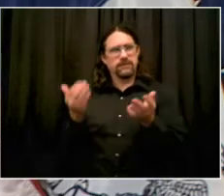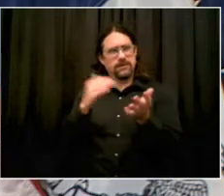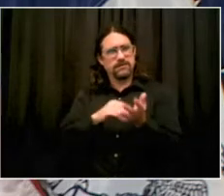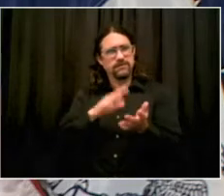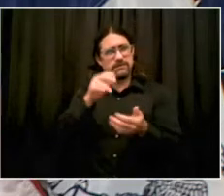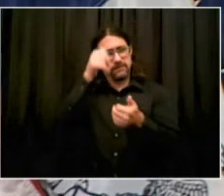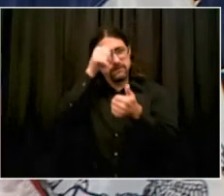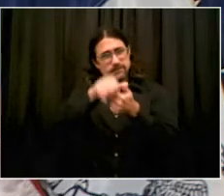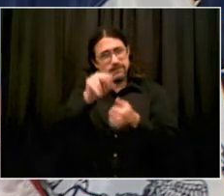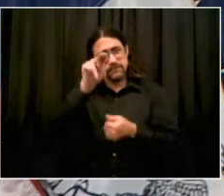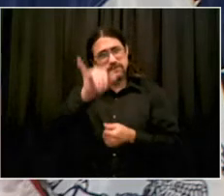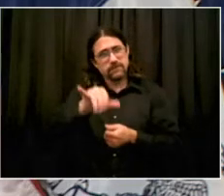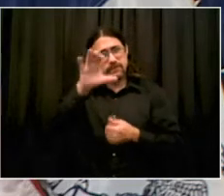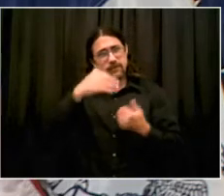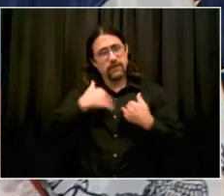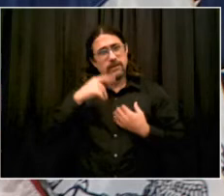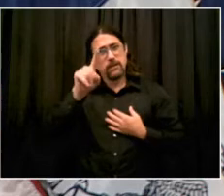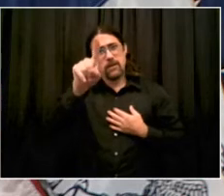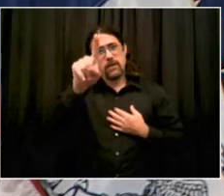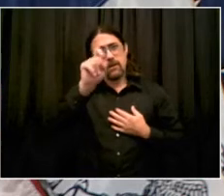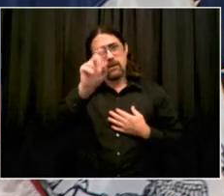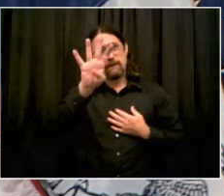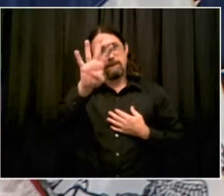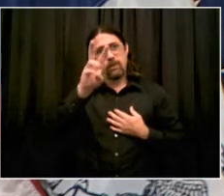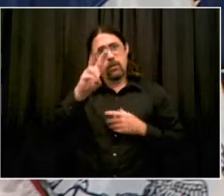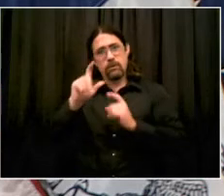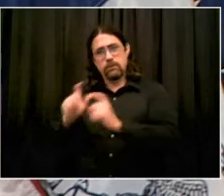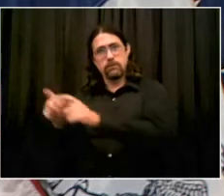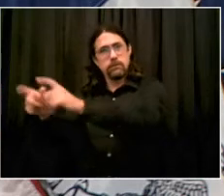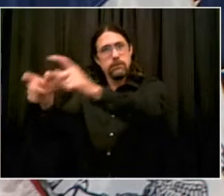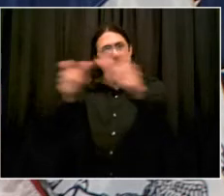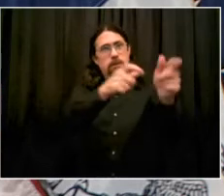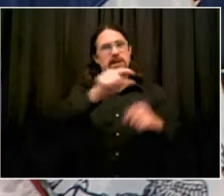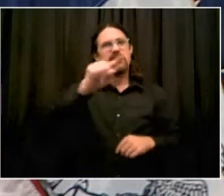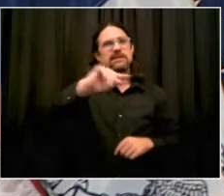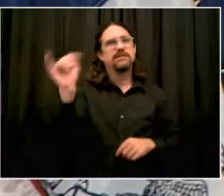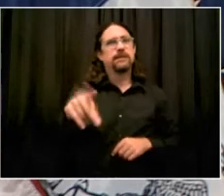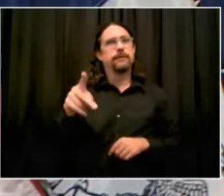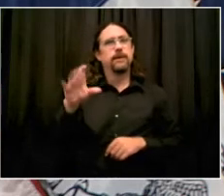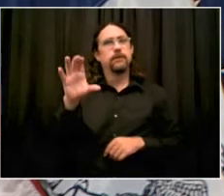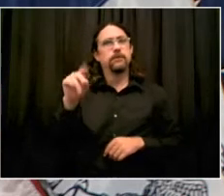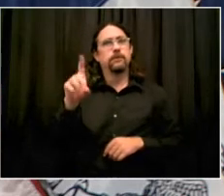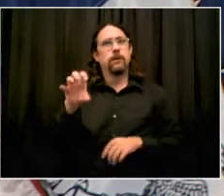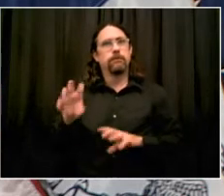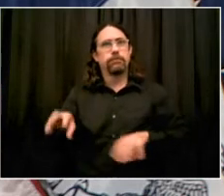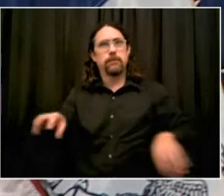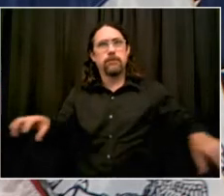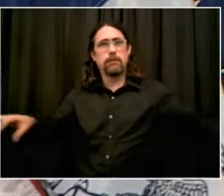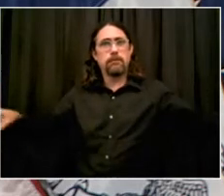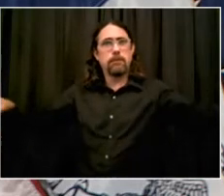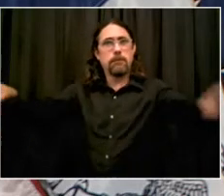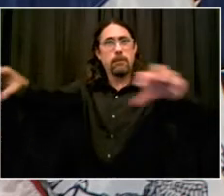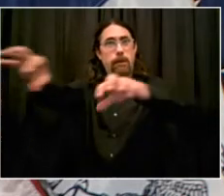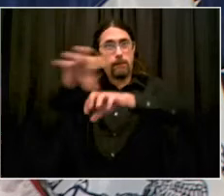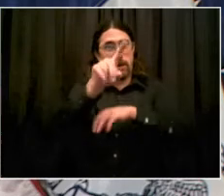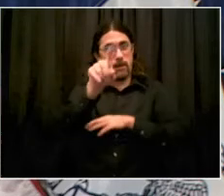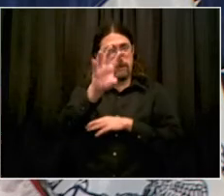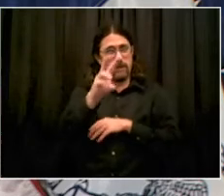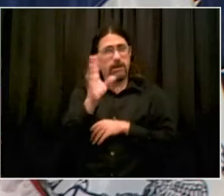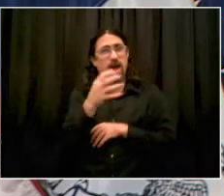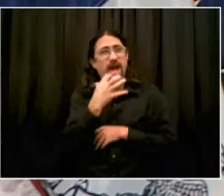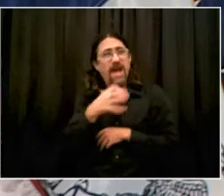to close the schools, the simple way to say it is until we see that average go down below